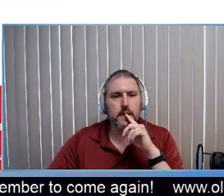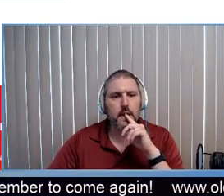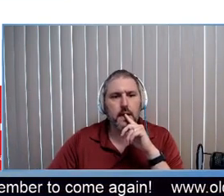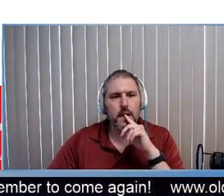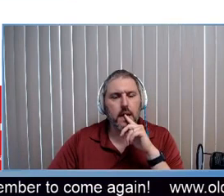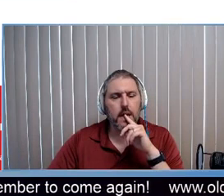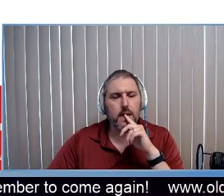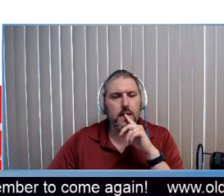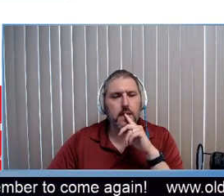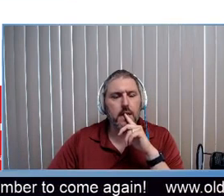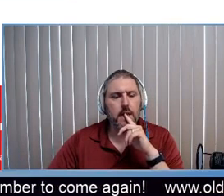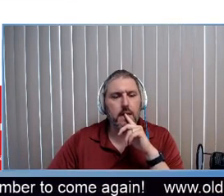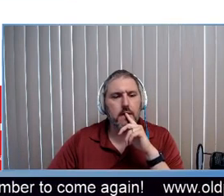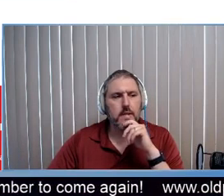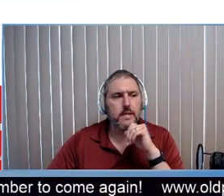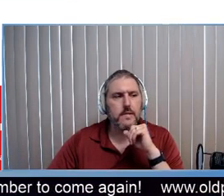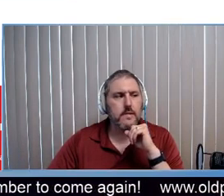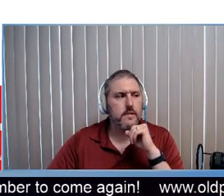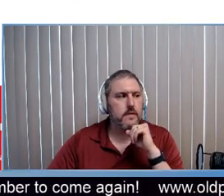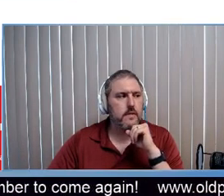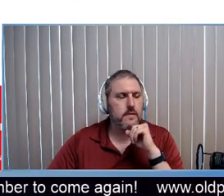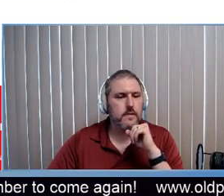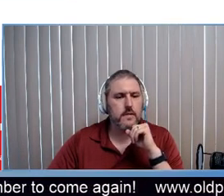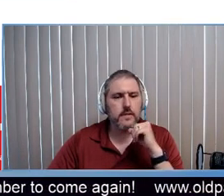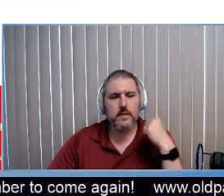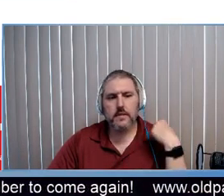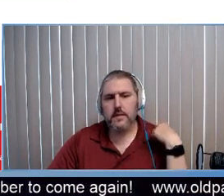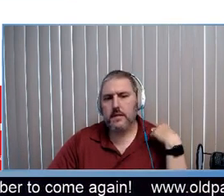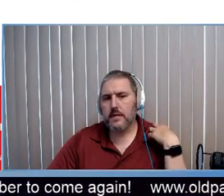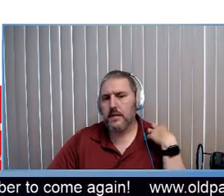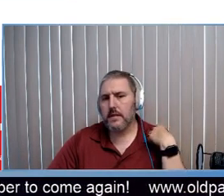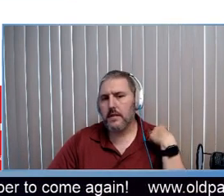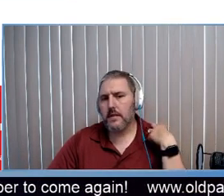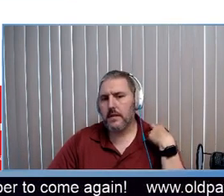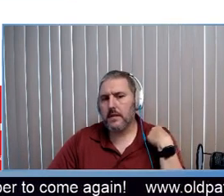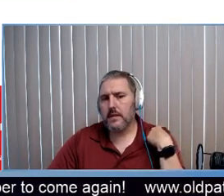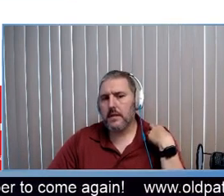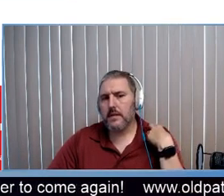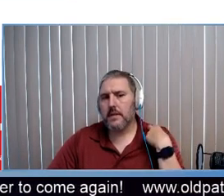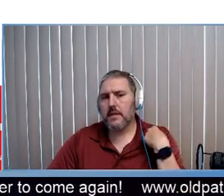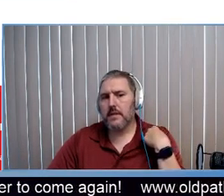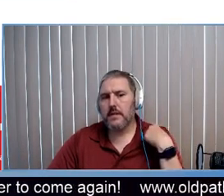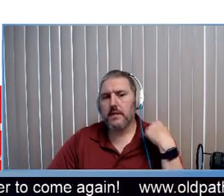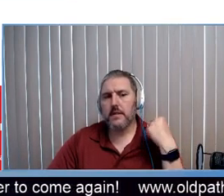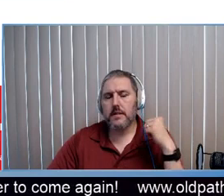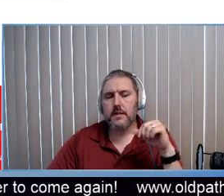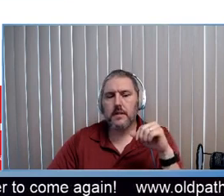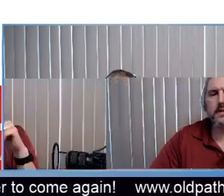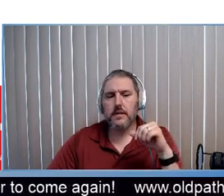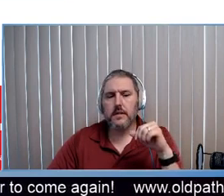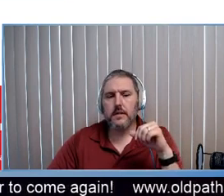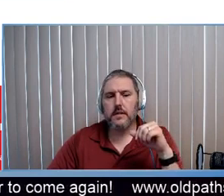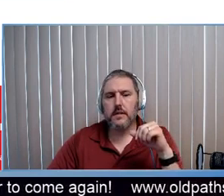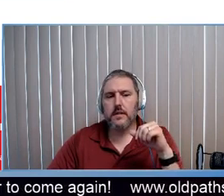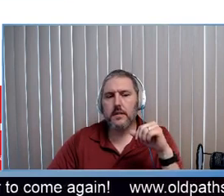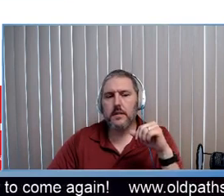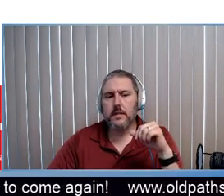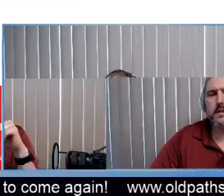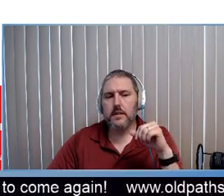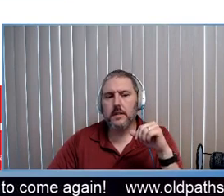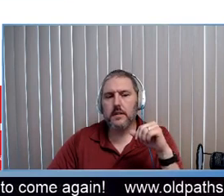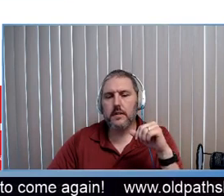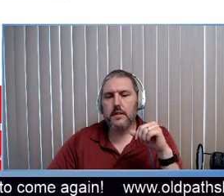night. There was a different group of individuals, and I want to preface this. The vast majority of people that have come together have been doing so